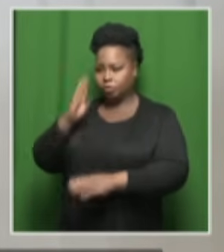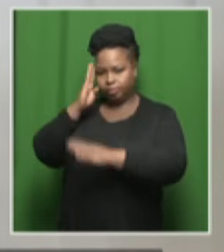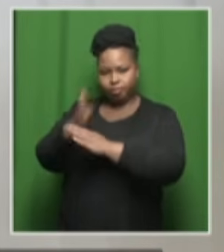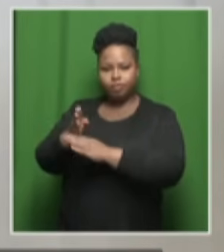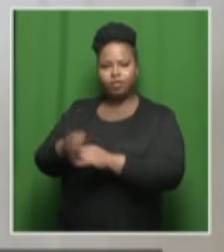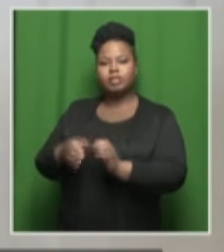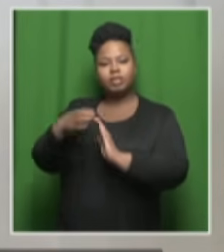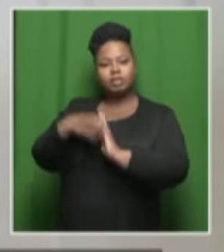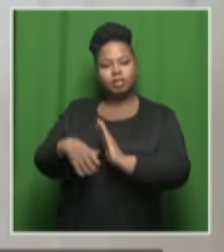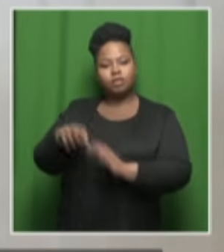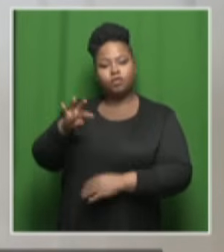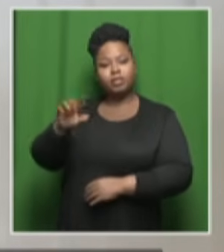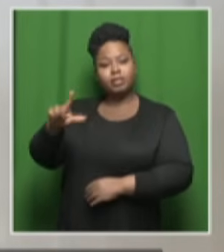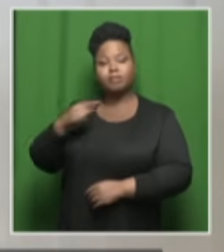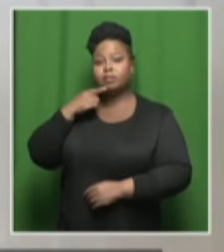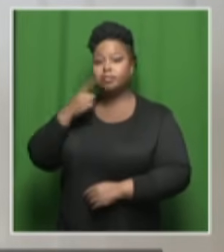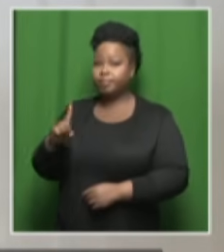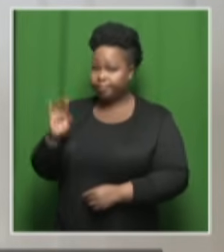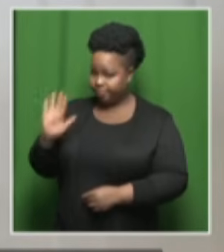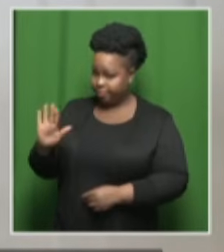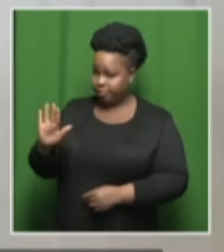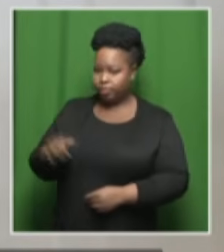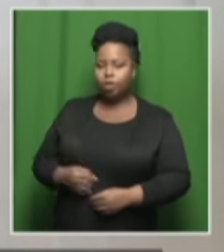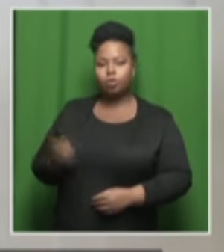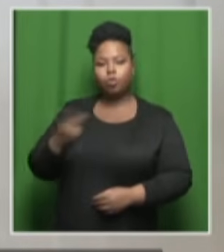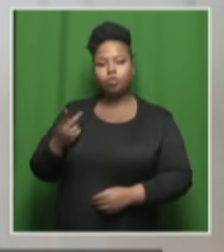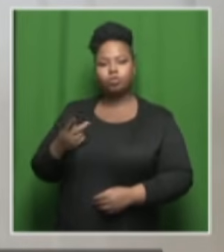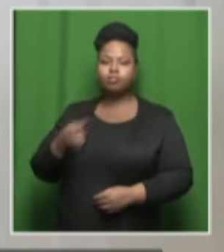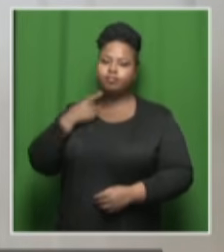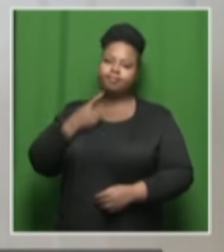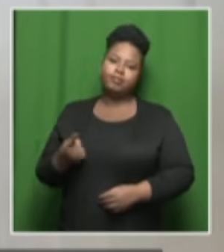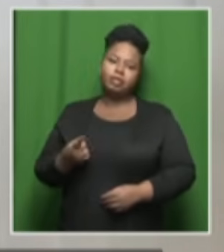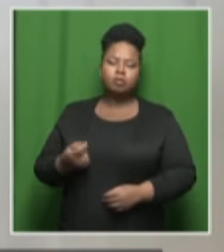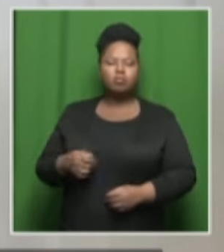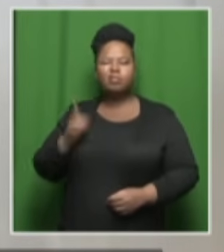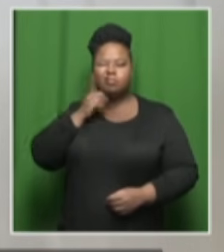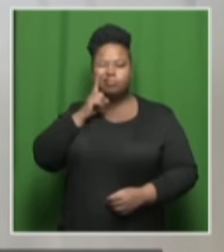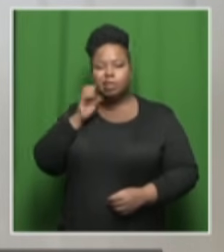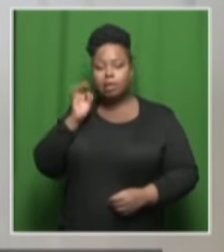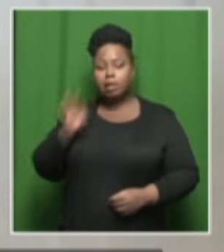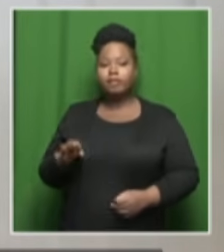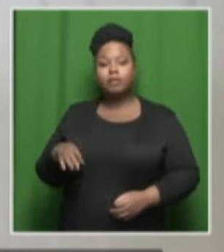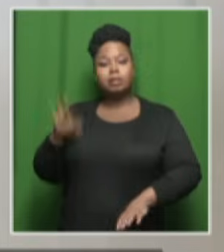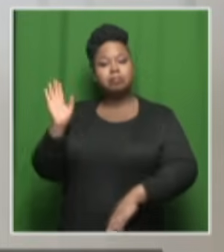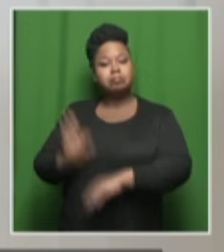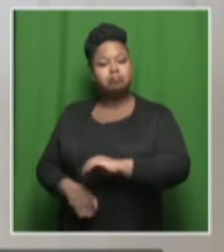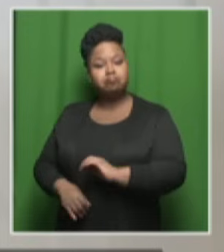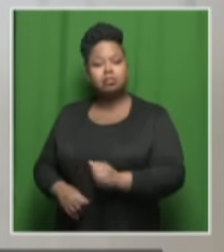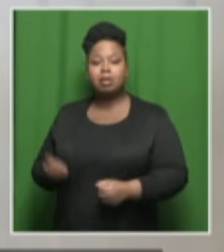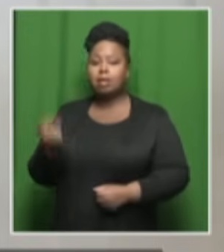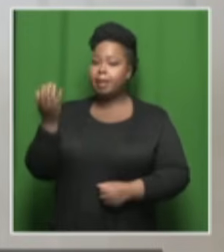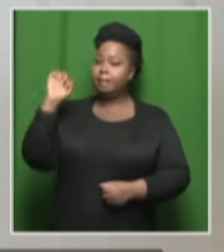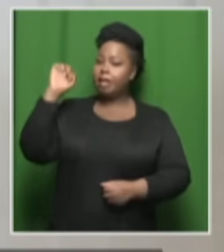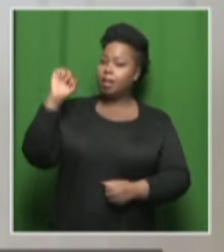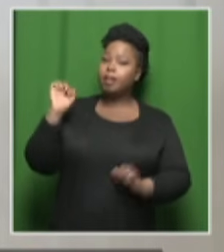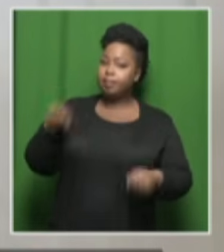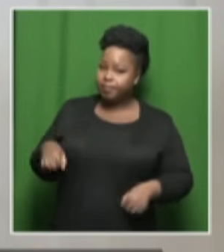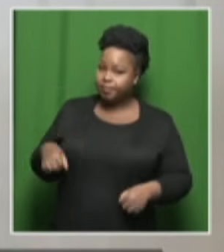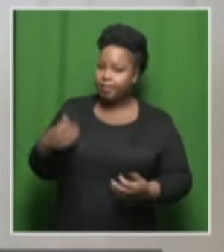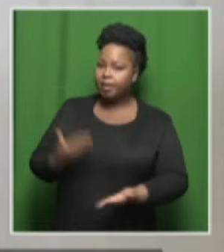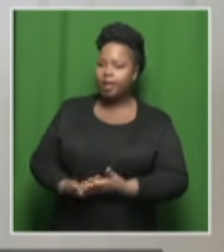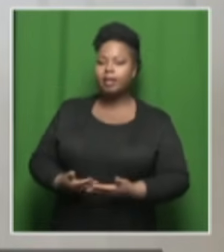Section 47 is actually stating. And even went further and then say, let's look at whether this particular sentence was appealable, what's the effect of that.